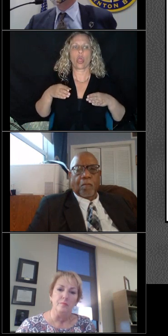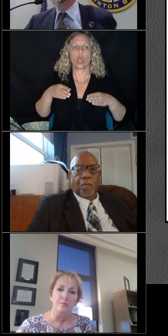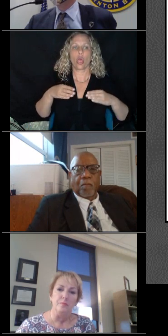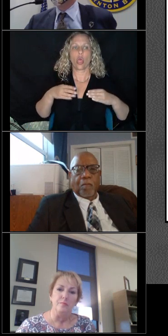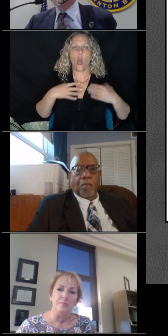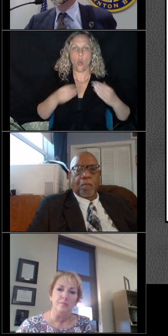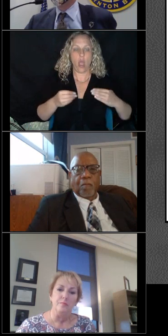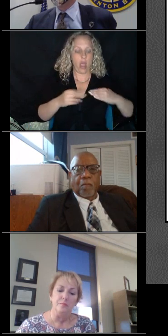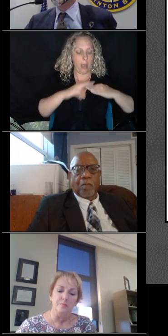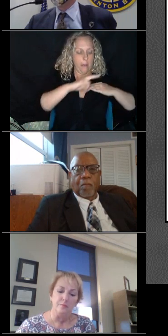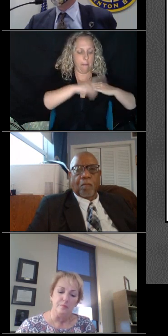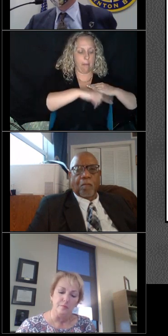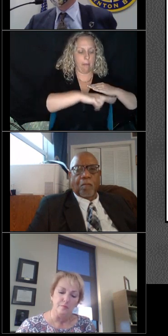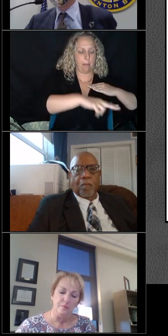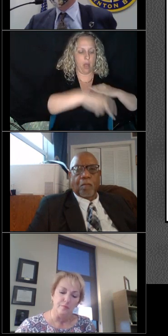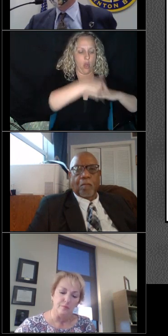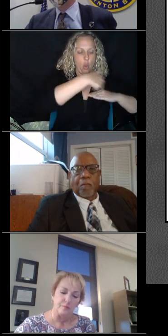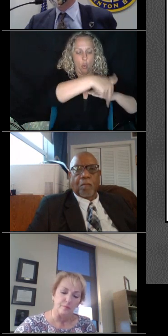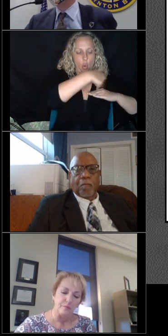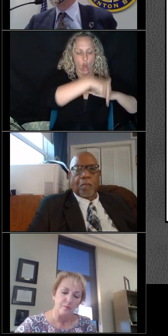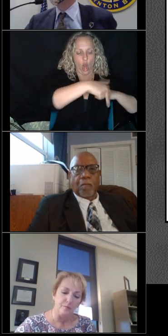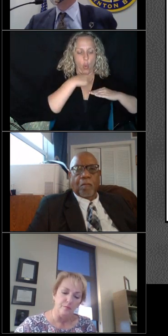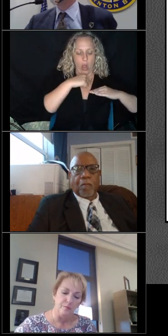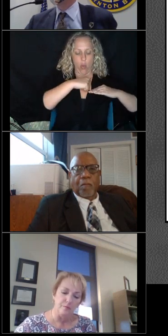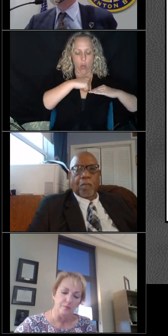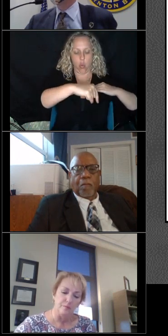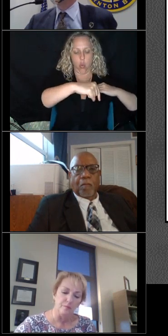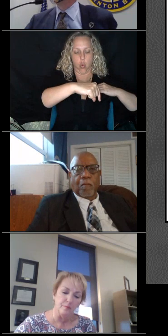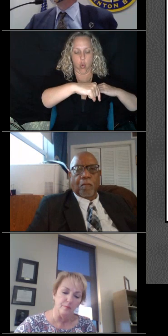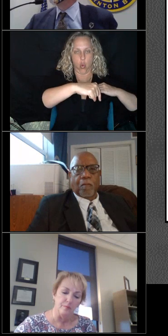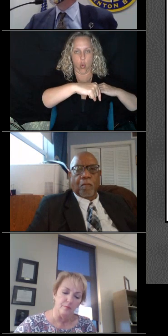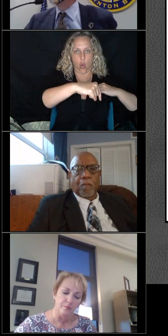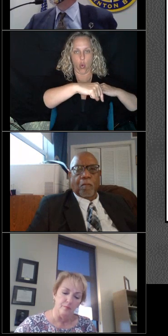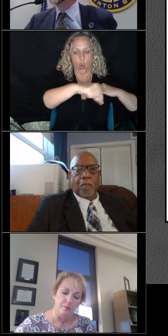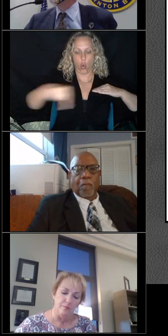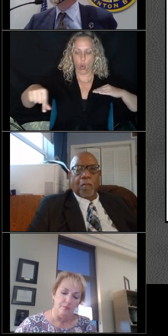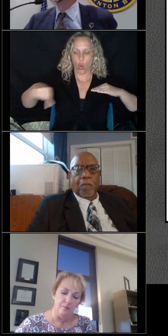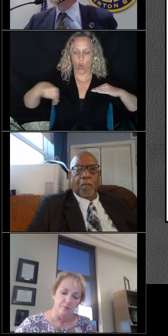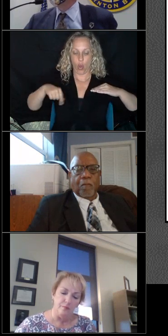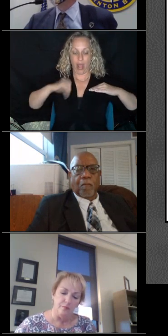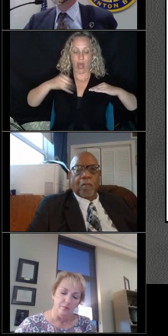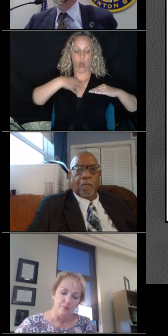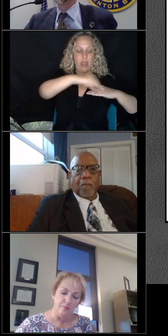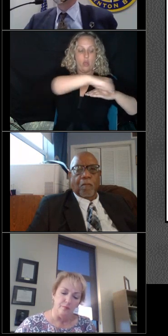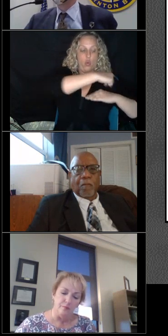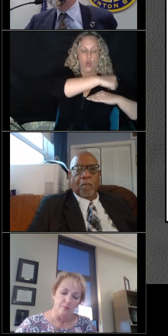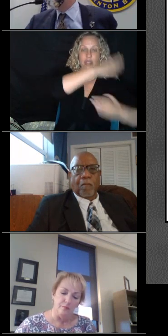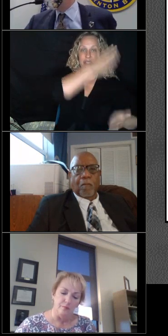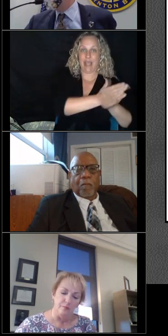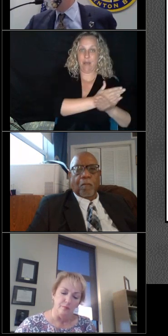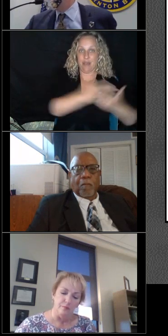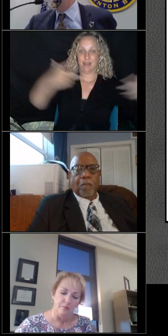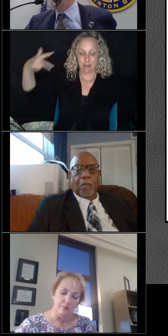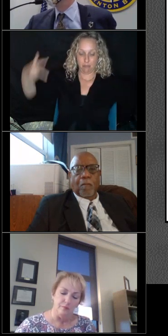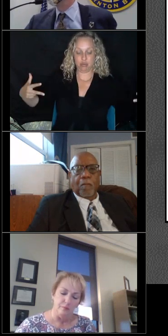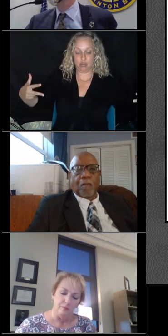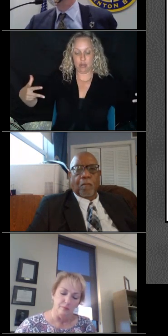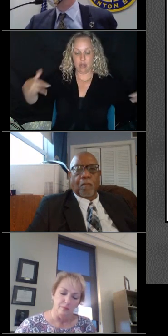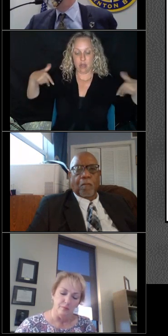line for all of this, because you have the other white line is where the cars are supposed to stop. Mayor, if you don't mind, what